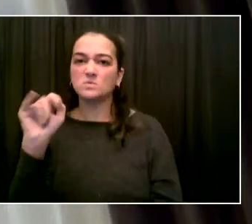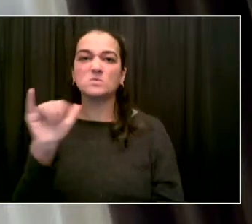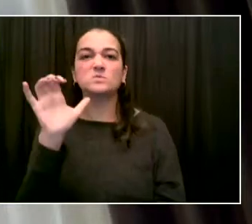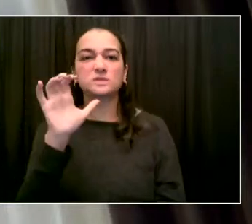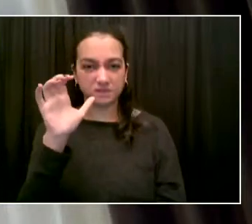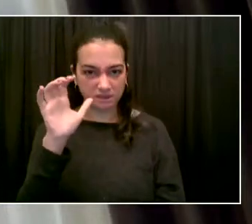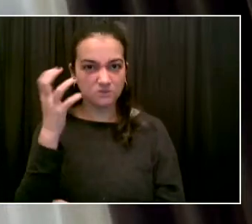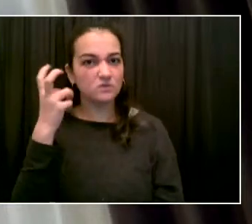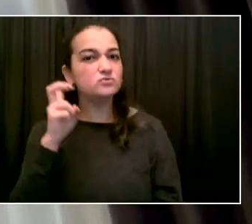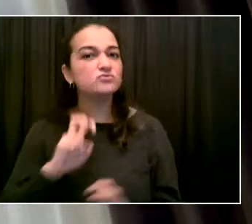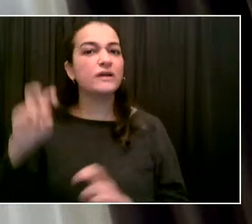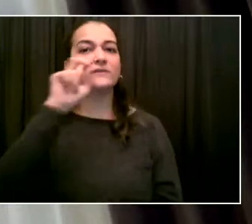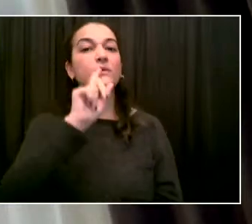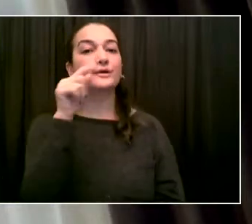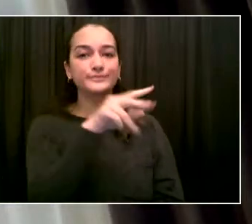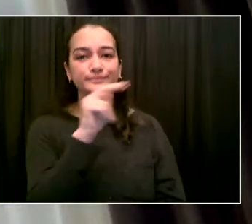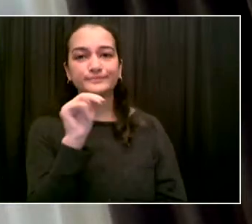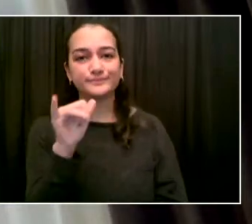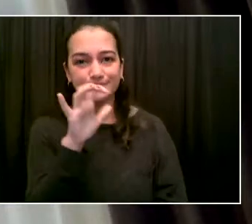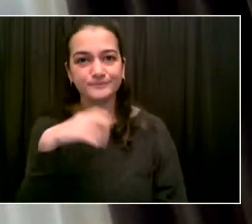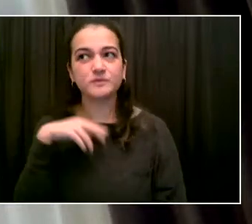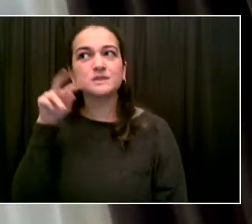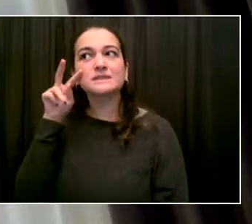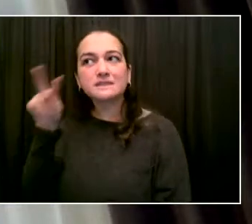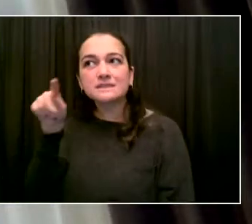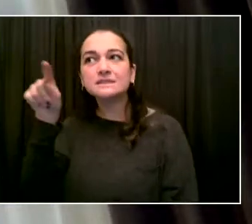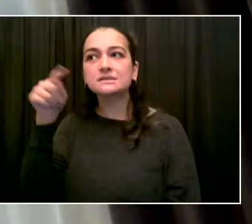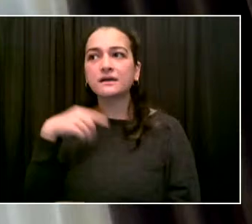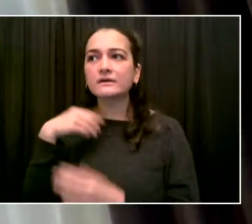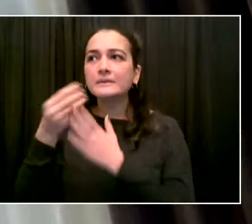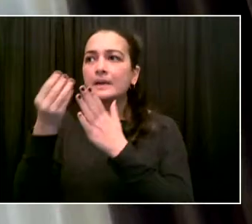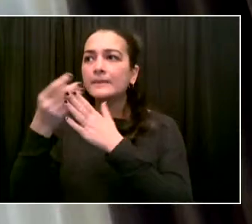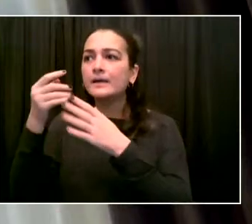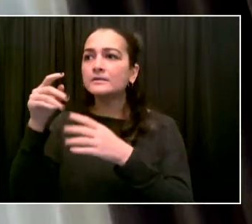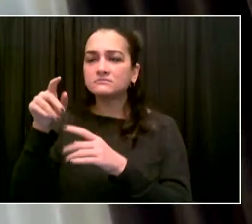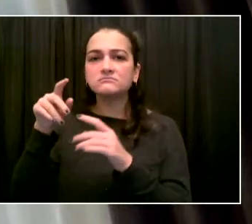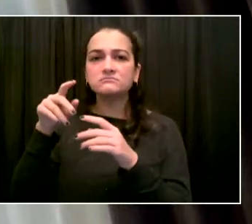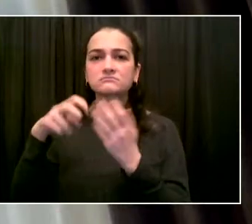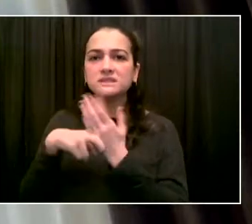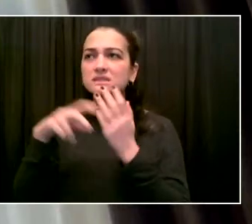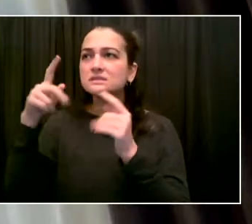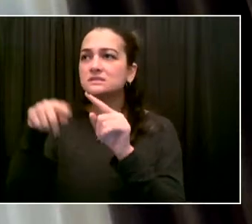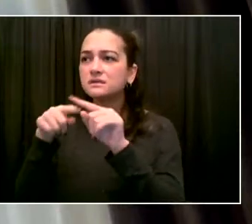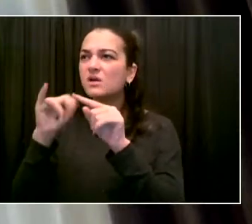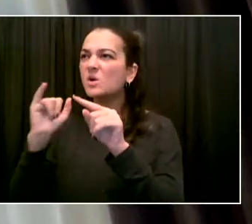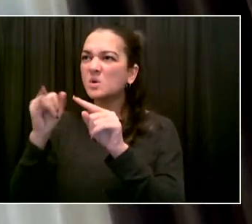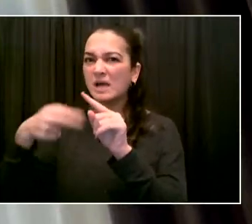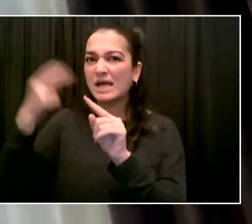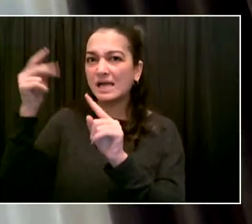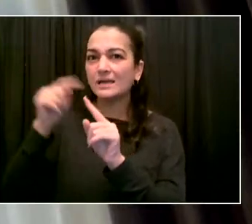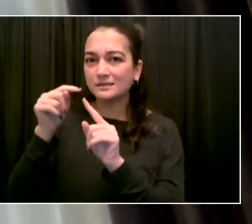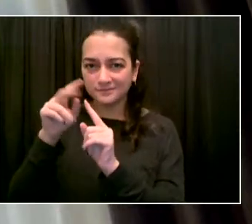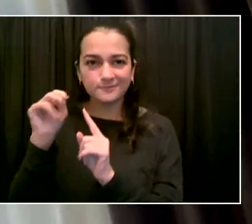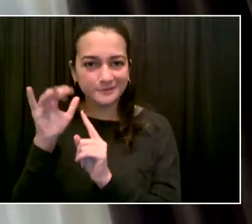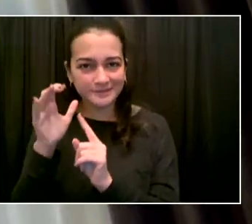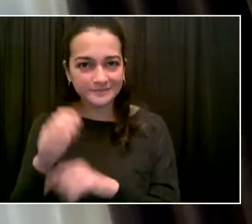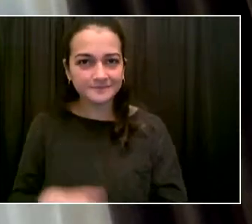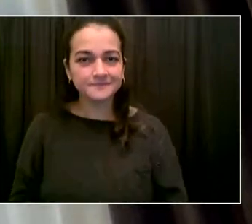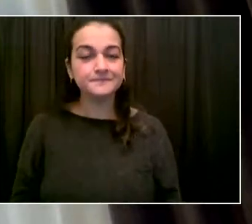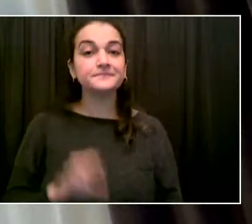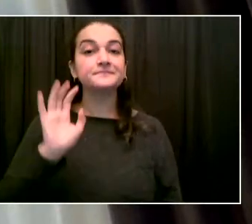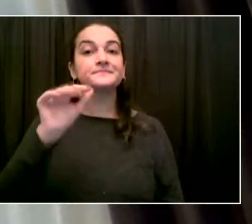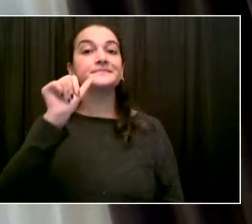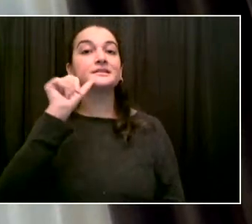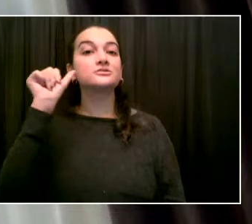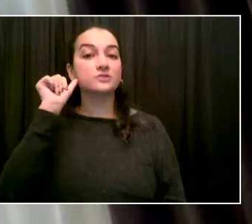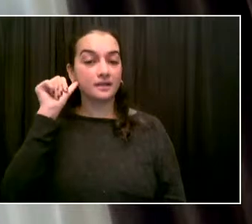huge media coverage of the arrival of the flights yesterday, which has been going throughout, I know, here,